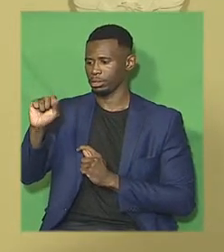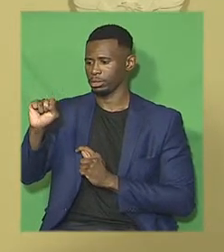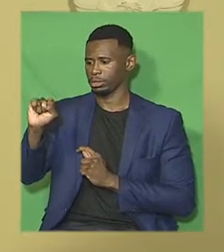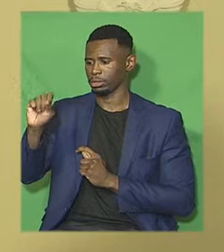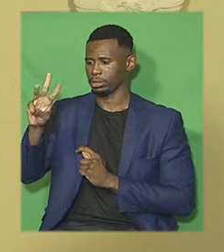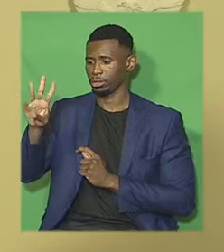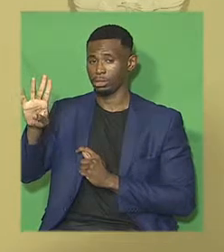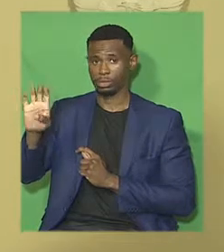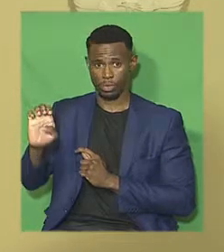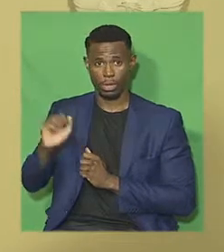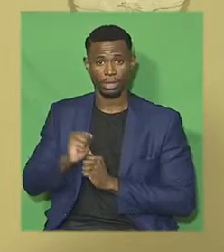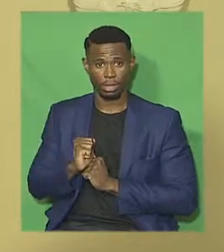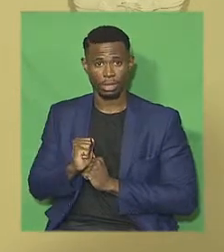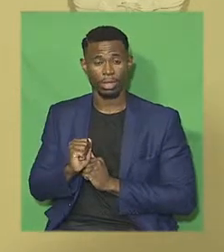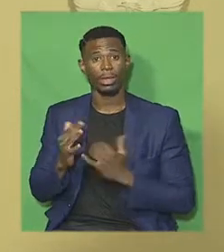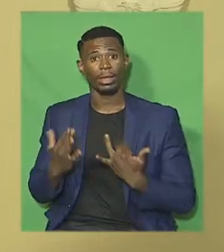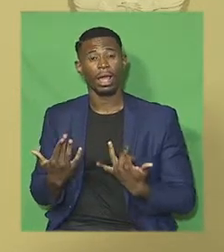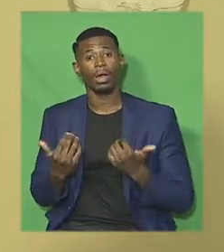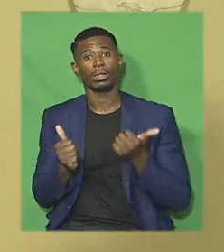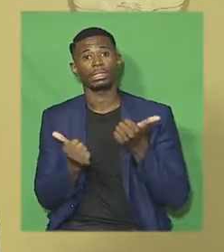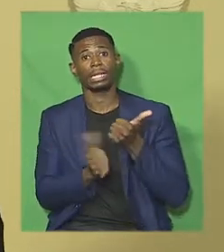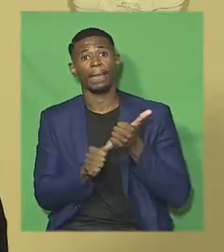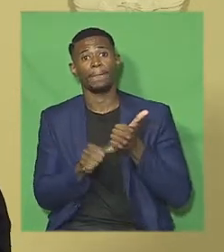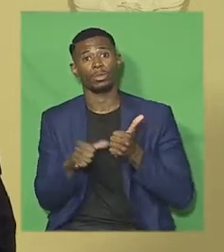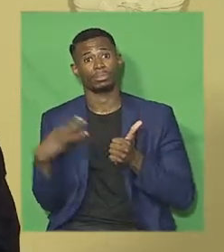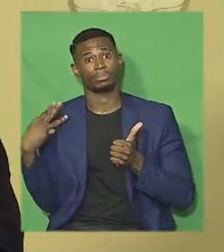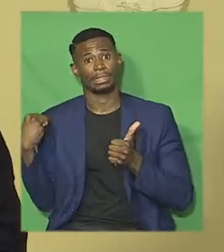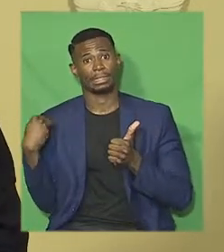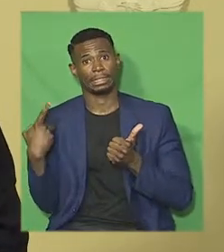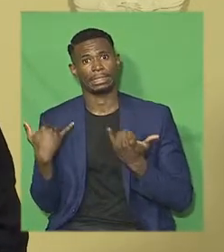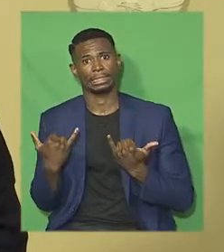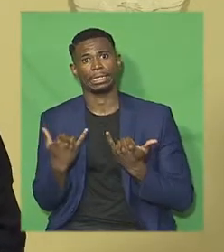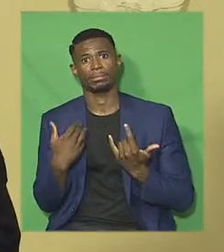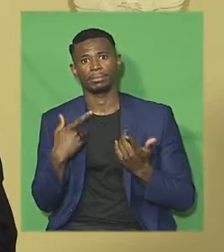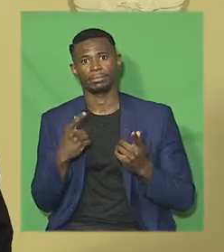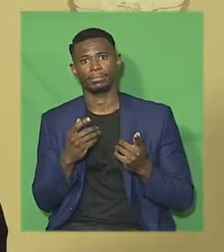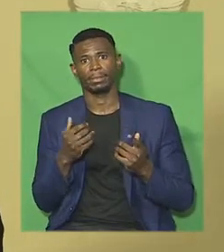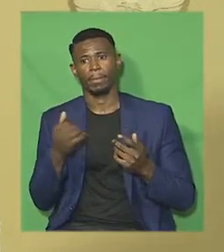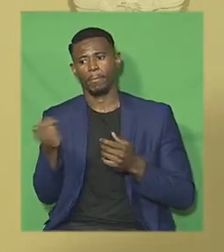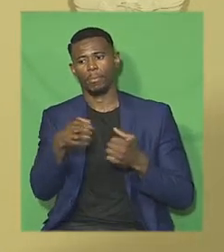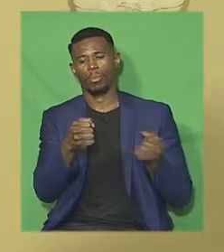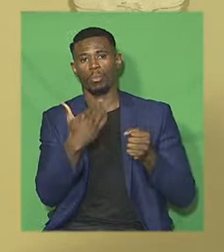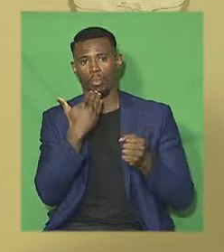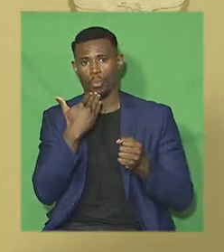With respect to Deputy Minister, I'm making the following appointments.